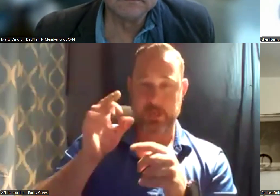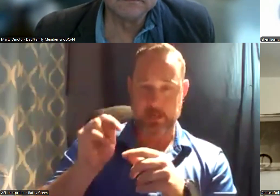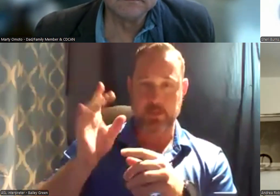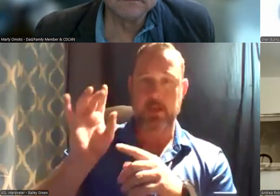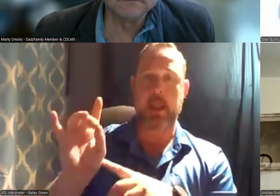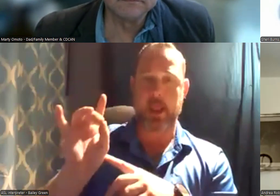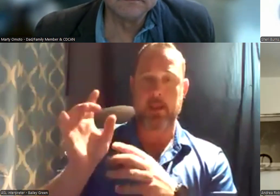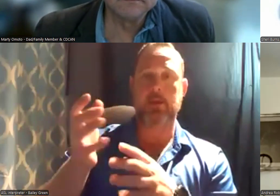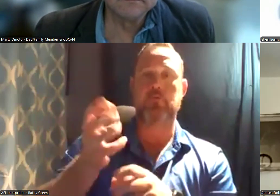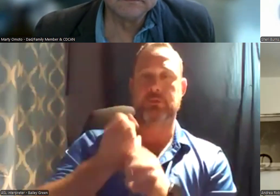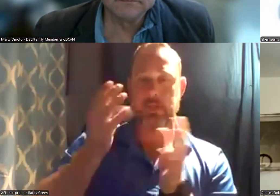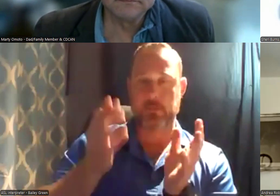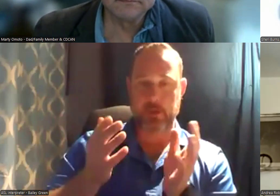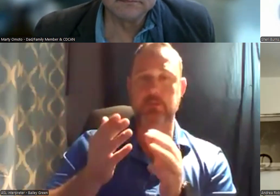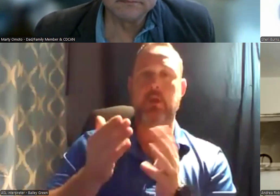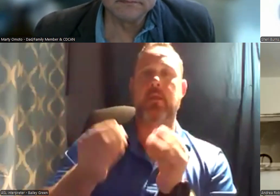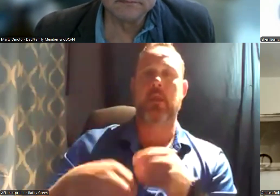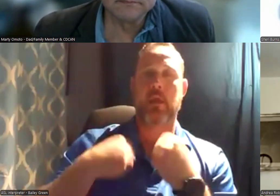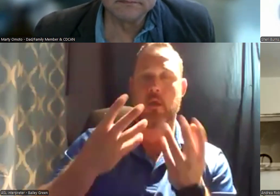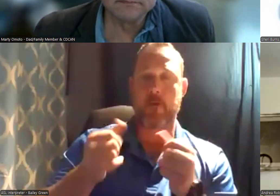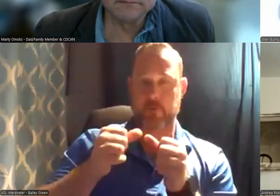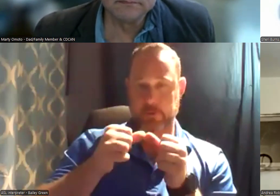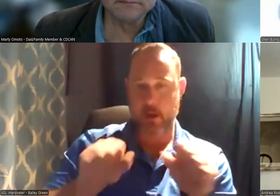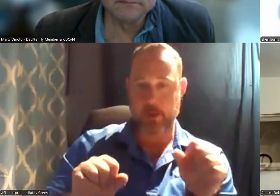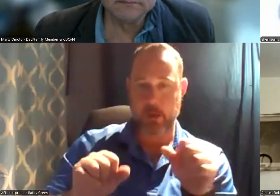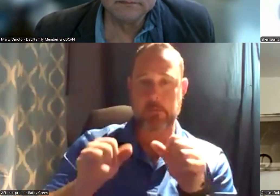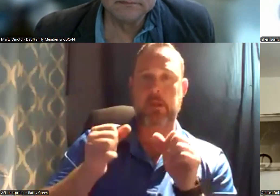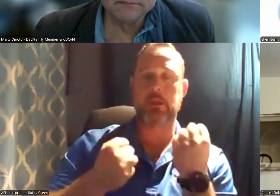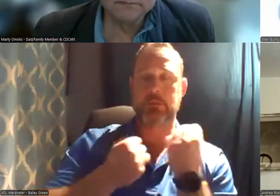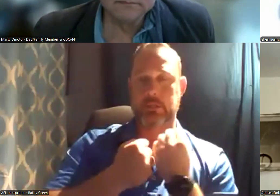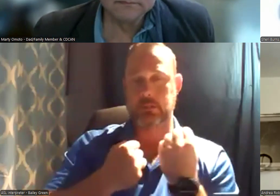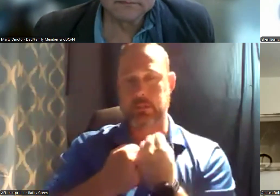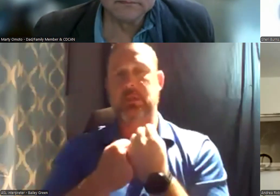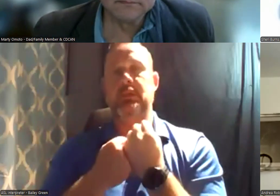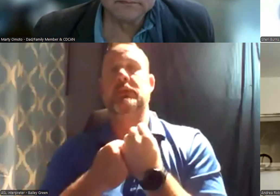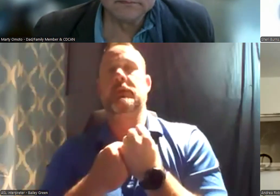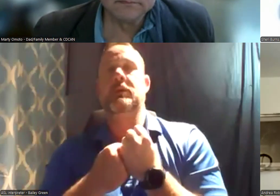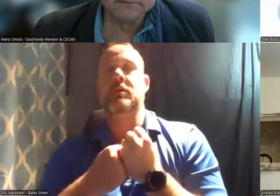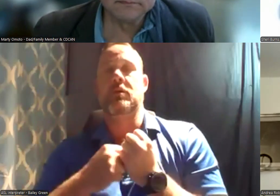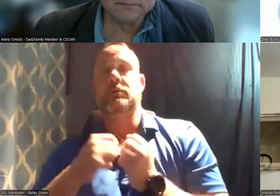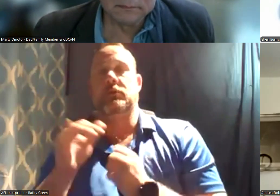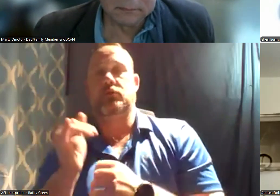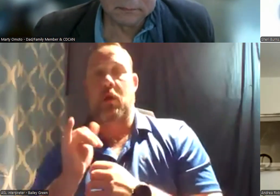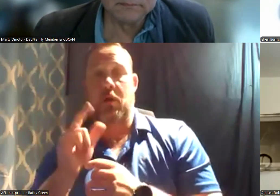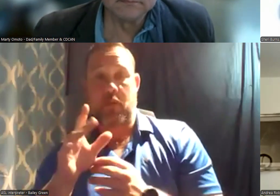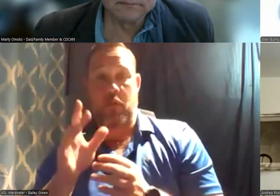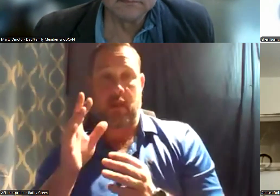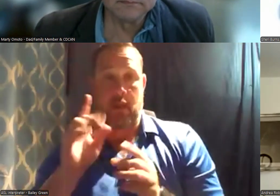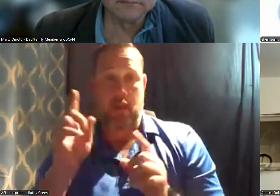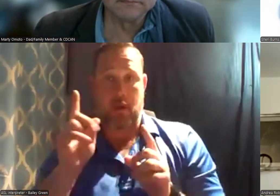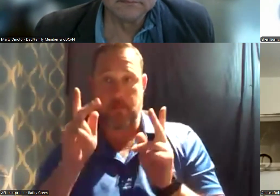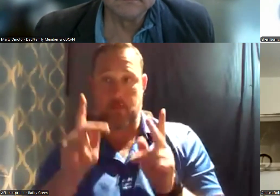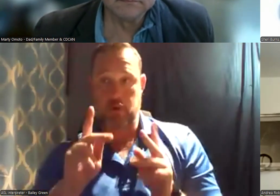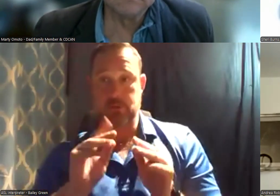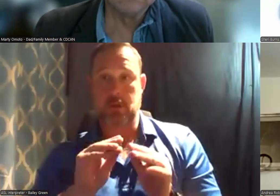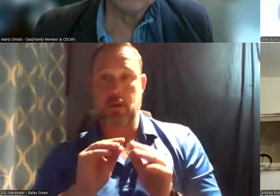recipients, and they offer down payment assistance as well as when a person move out, any type of